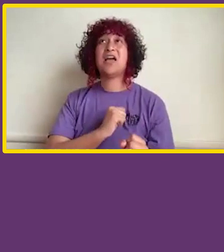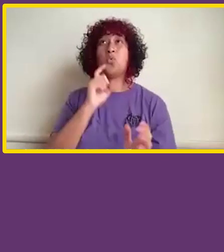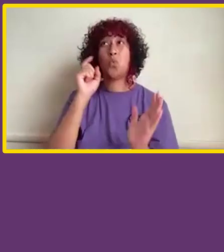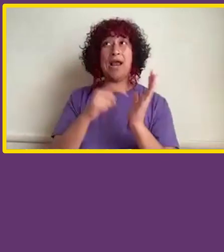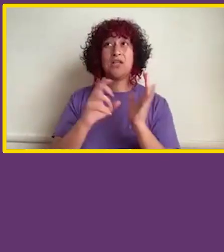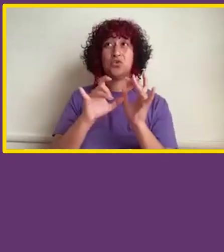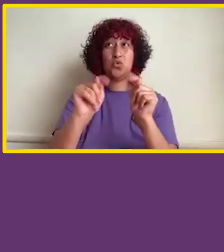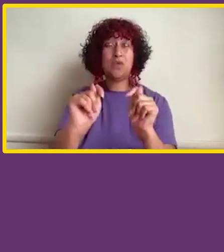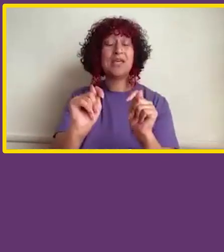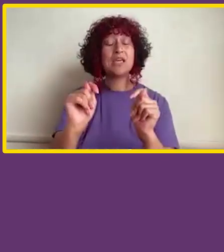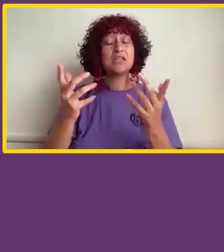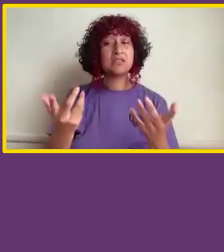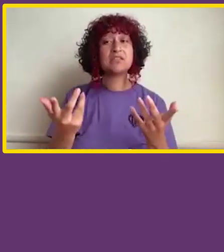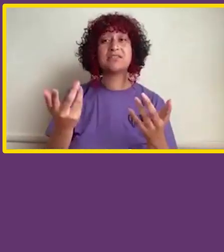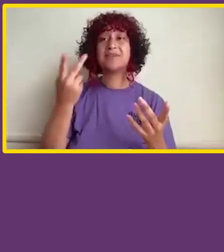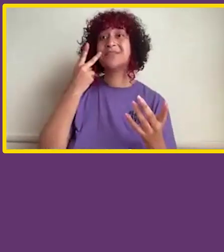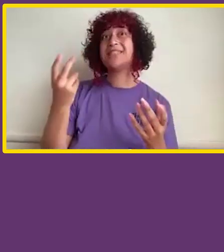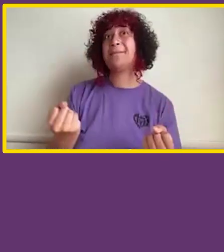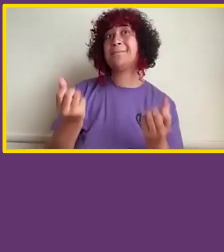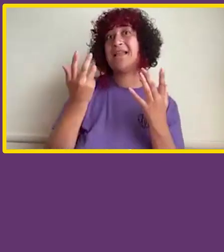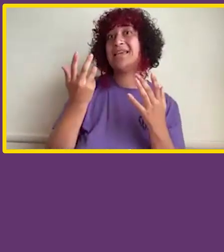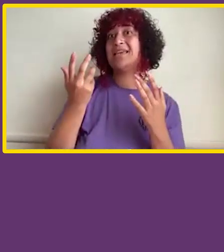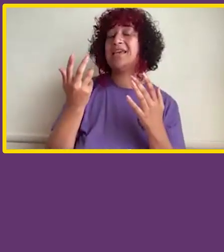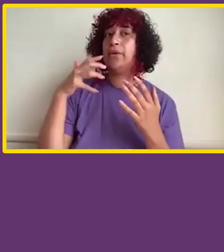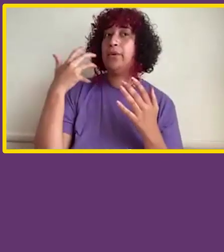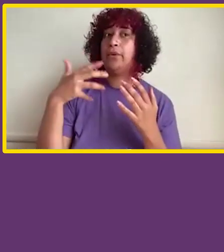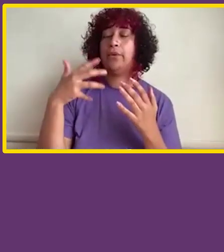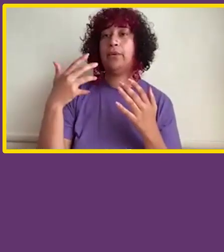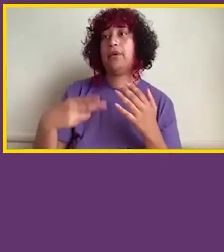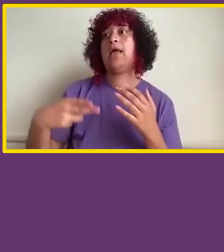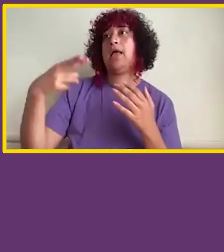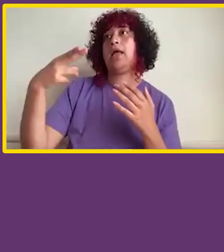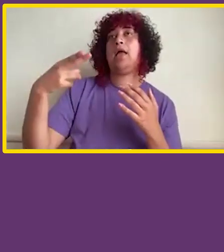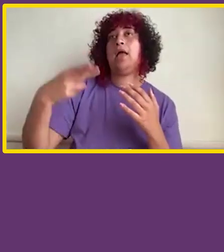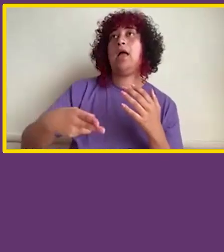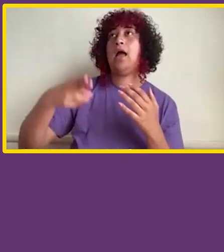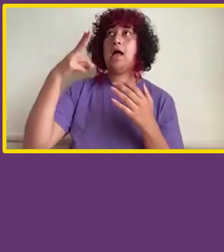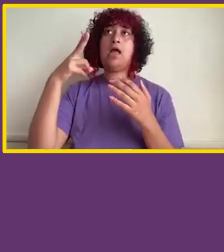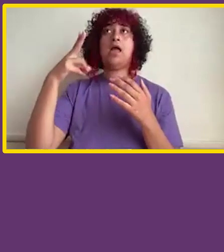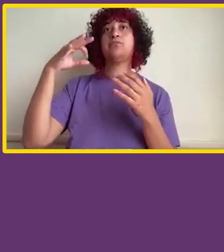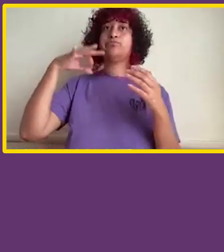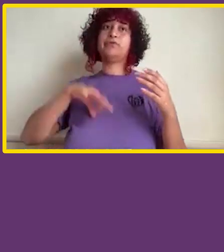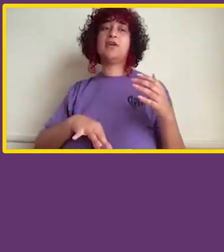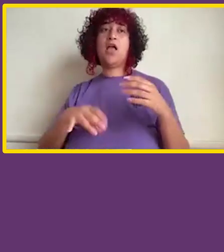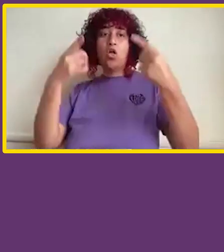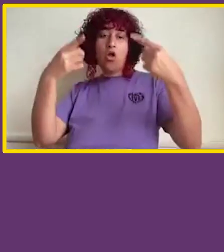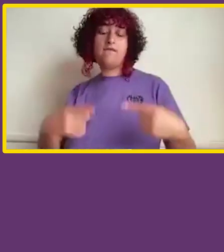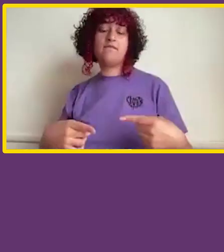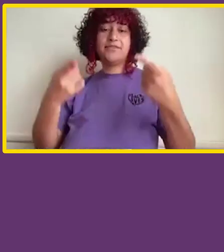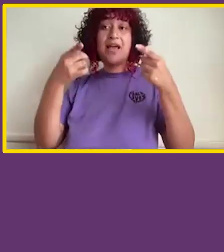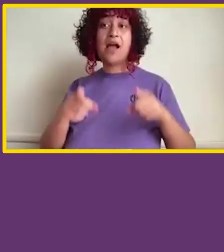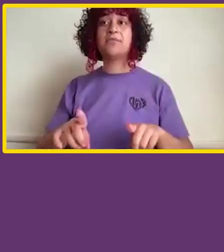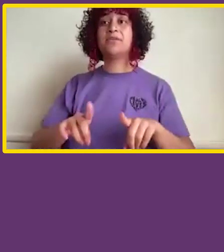real time? I've seen quite a few like high profile conflicts take place, but they're not recognizing that they do have this